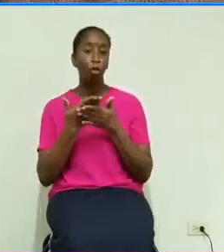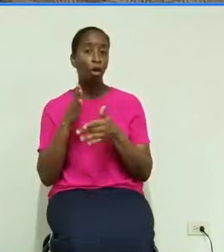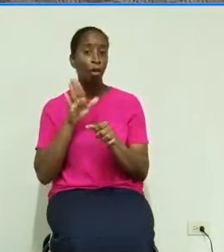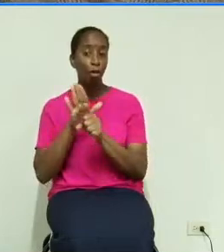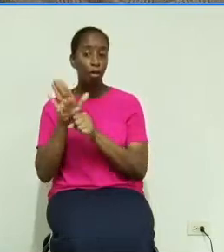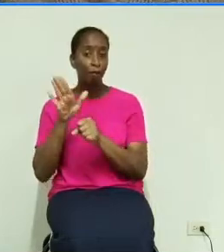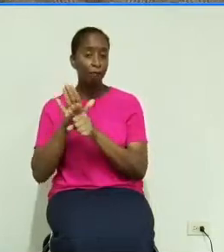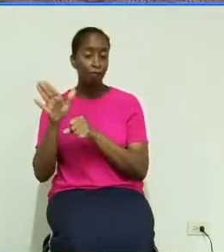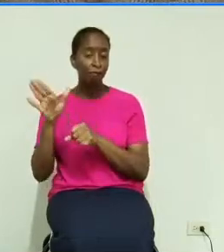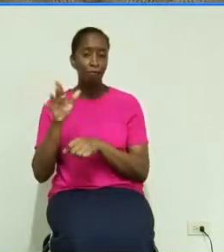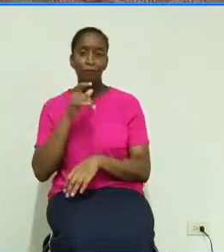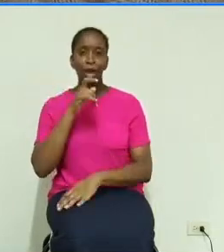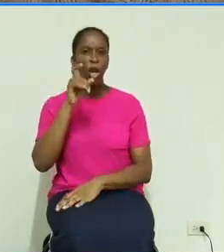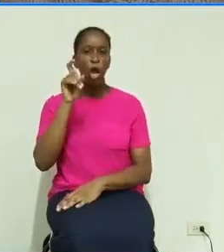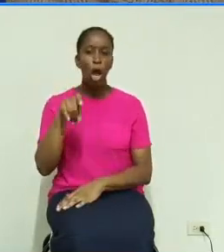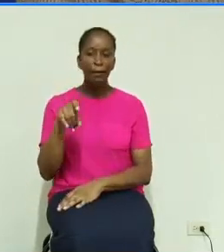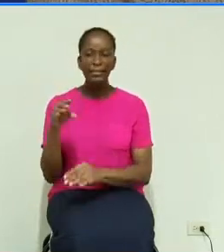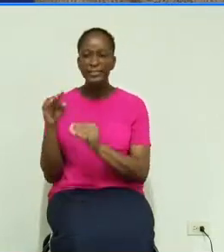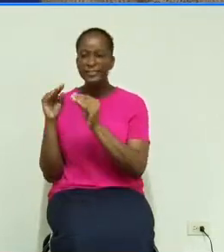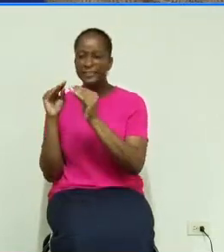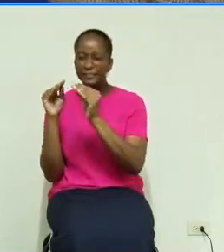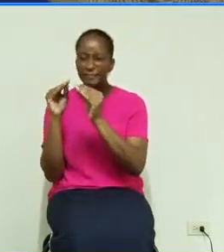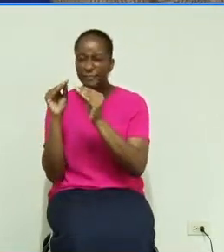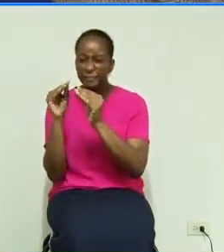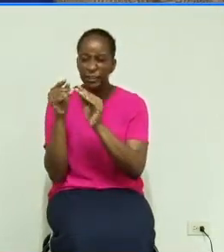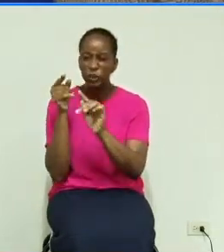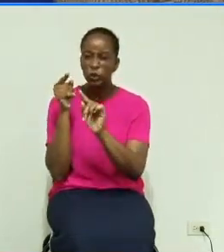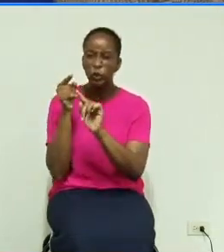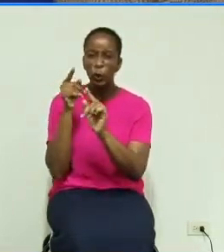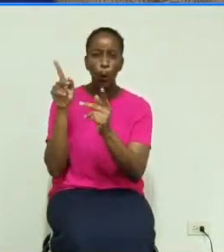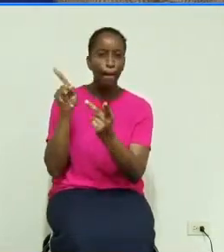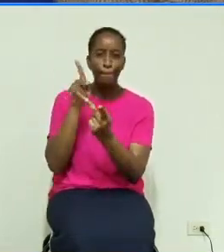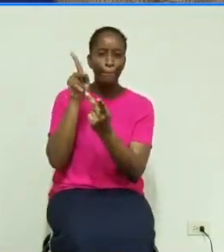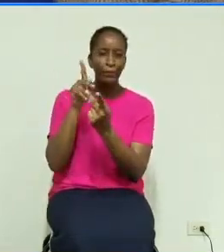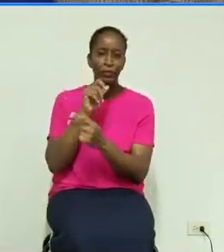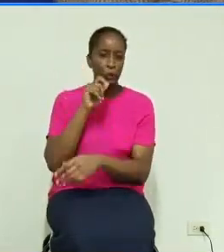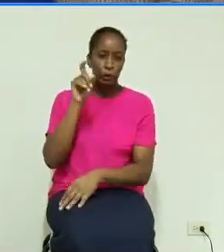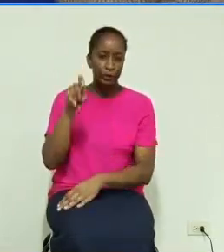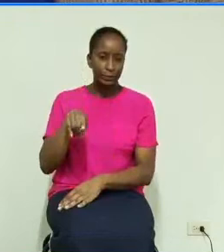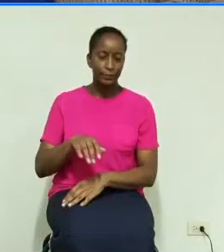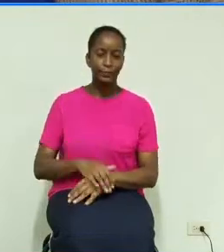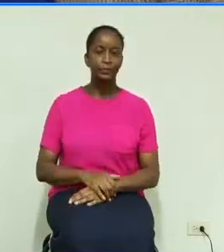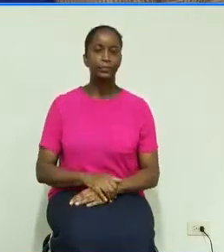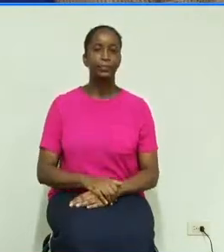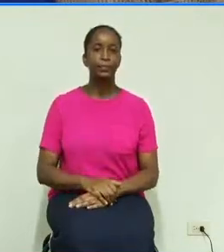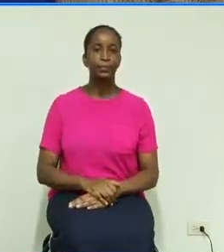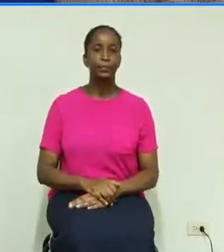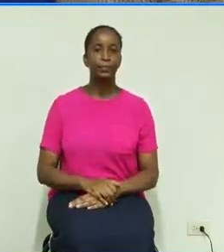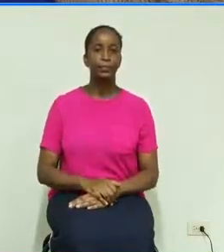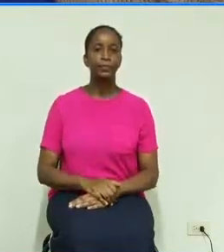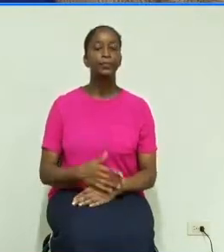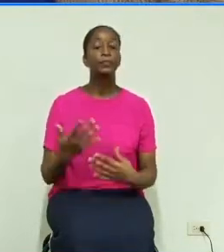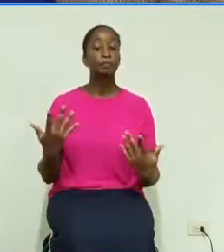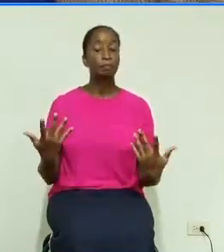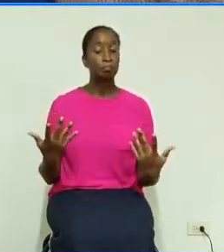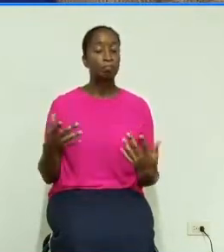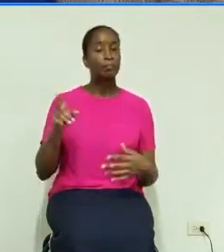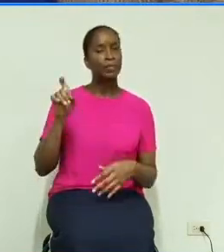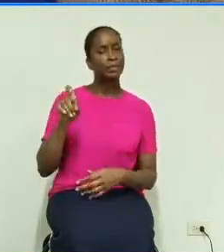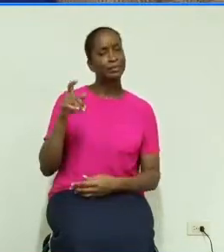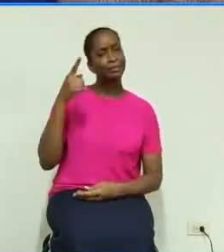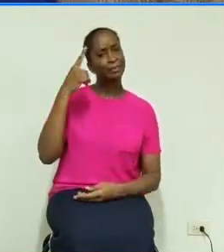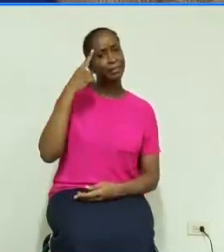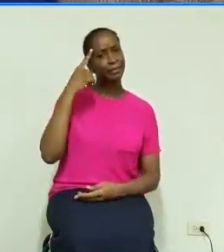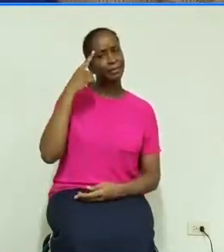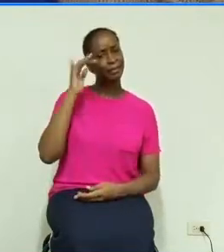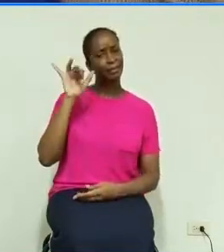perfection without having first identified whether the change is necessary, and